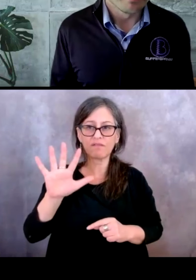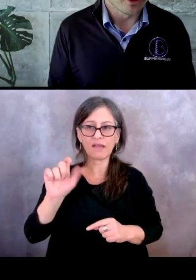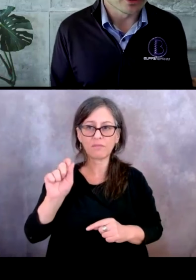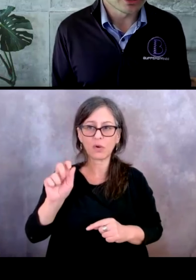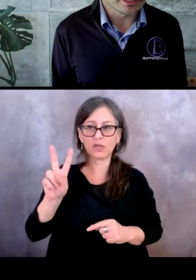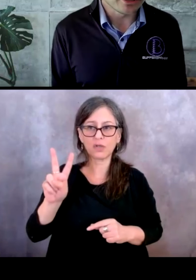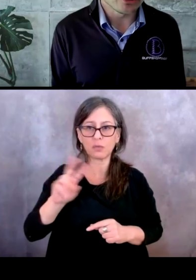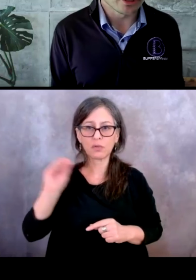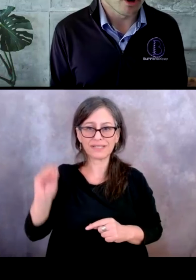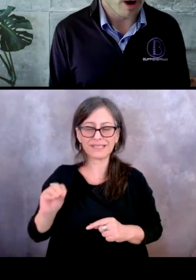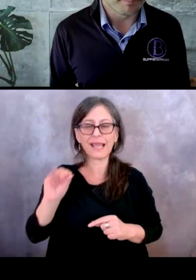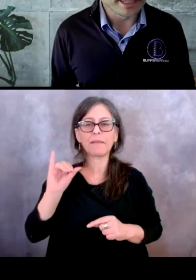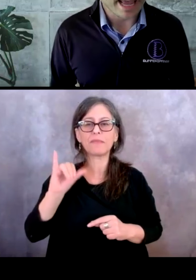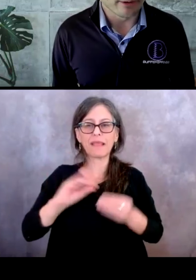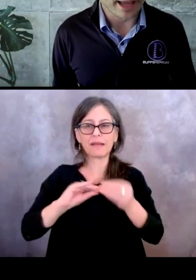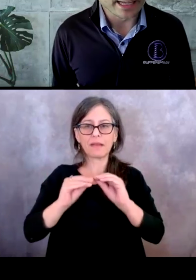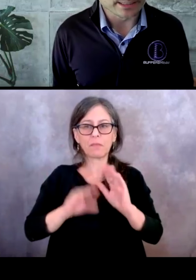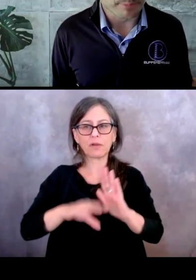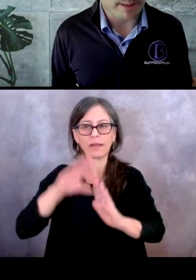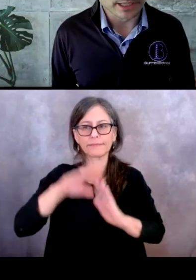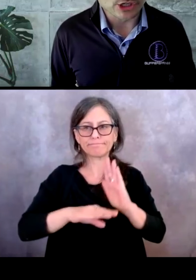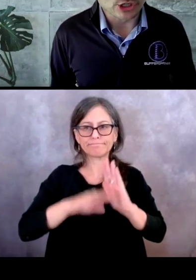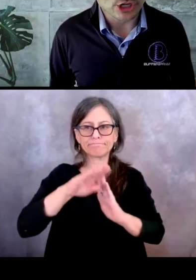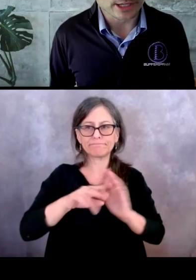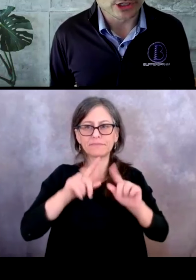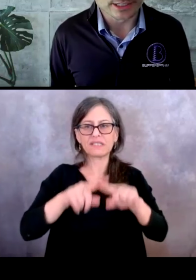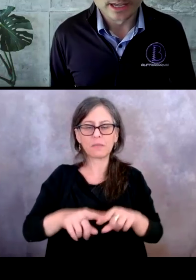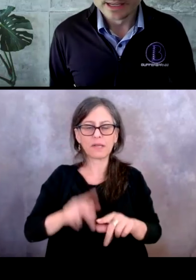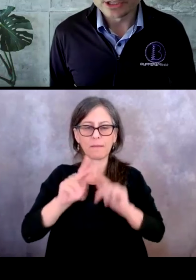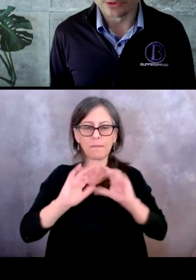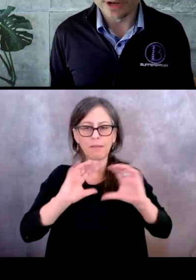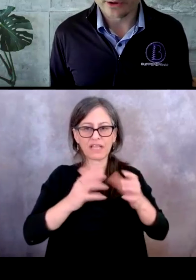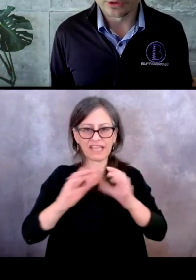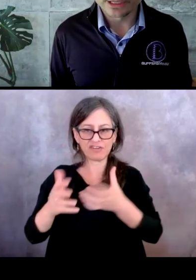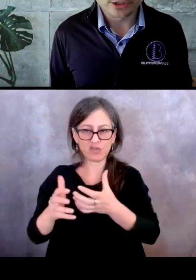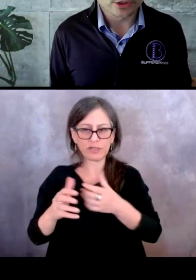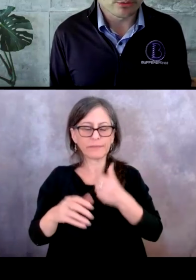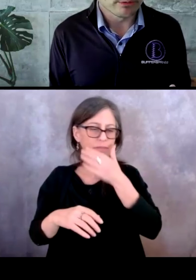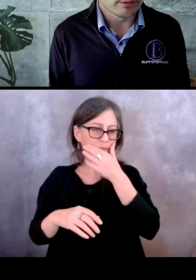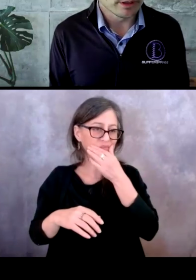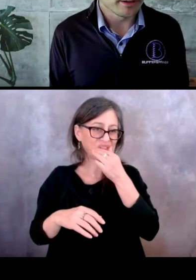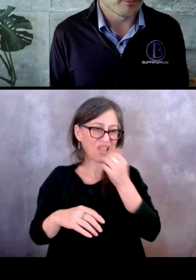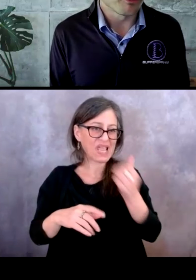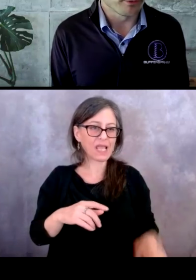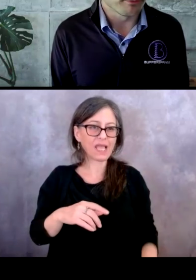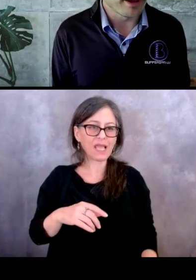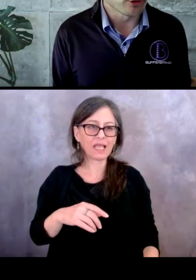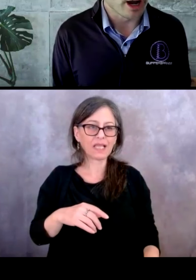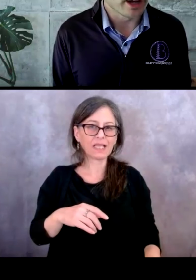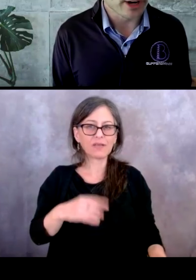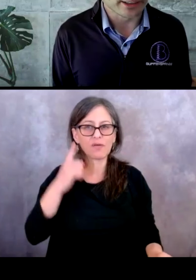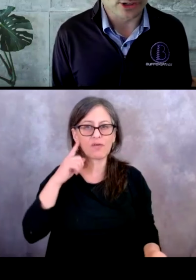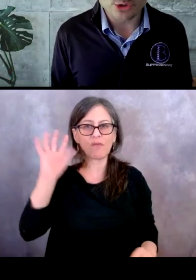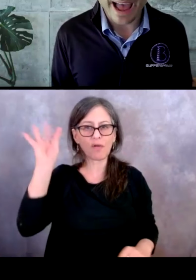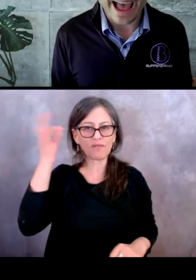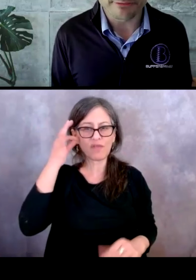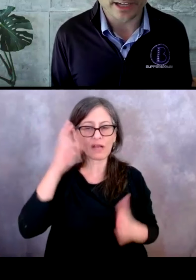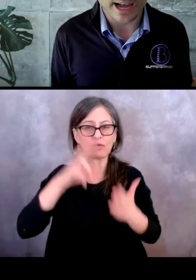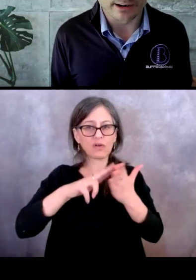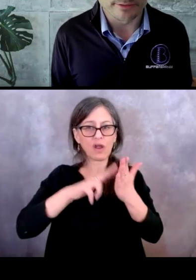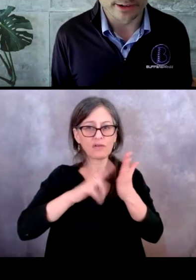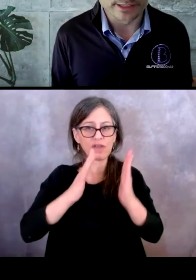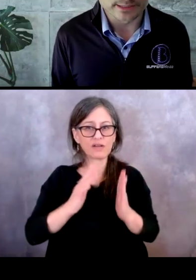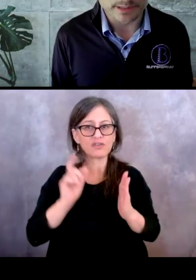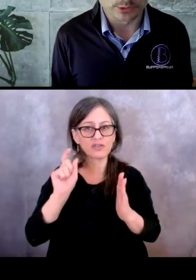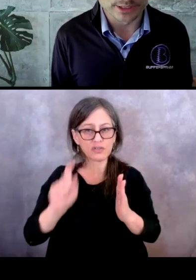5.2%, but those continue to go up and down as the population changes. So not only do you, for federal contractors, you have